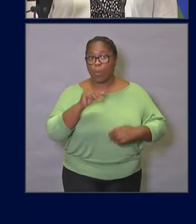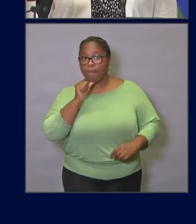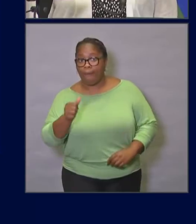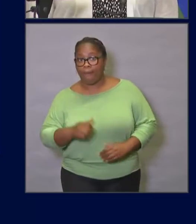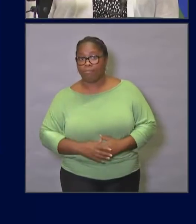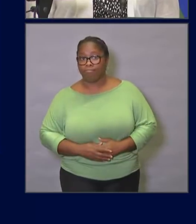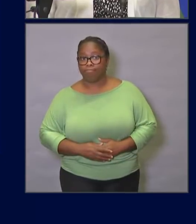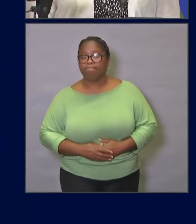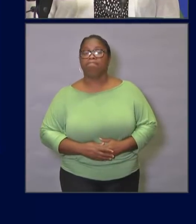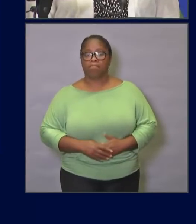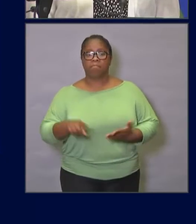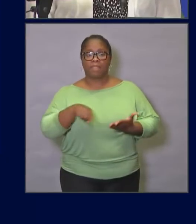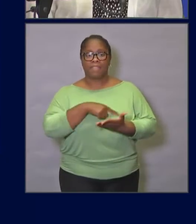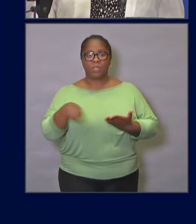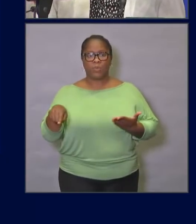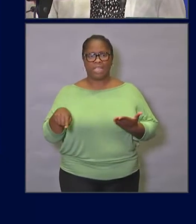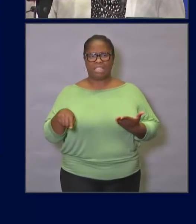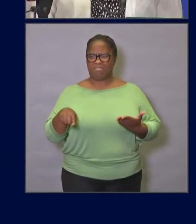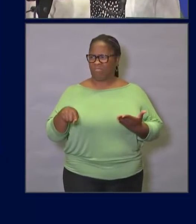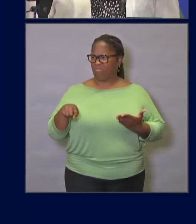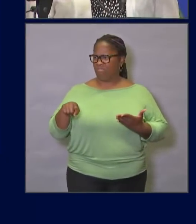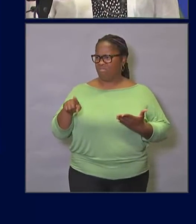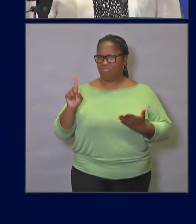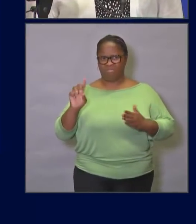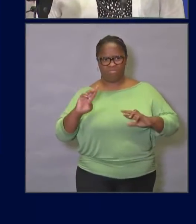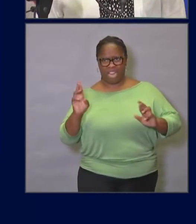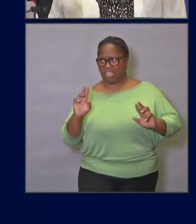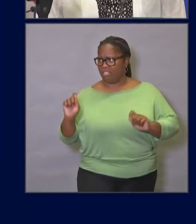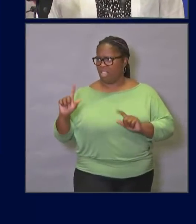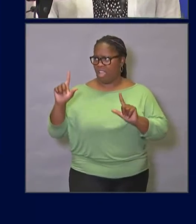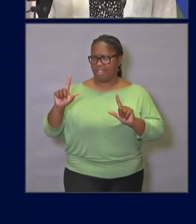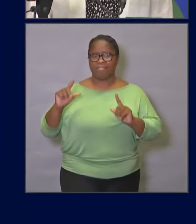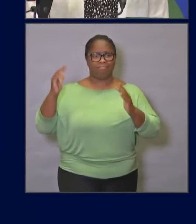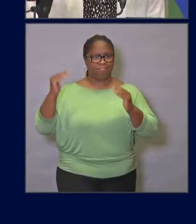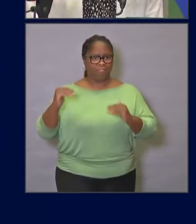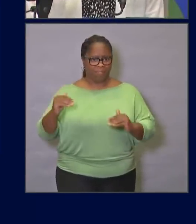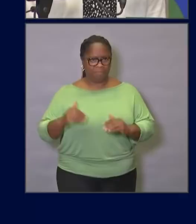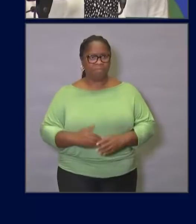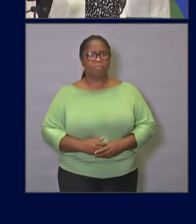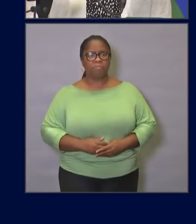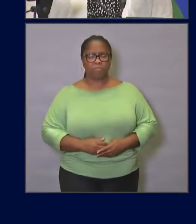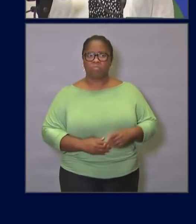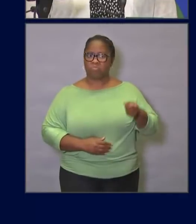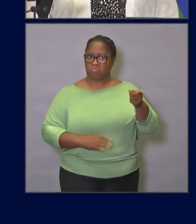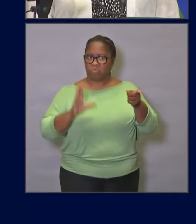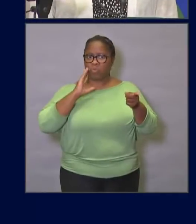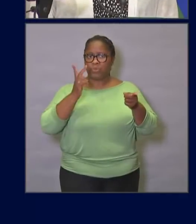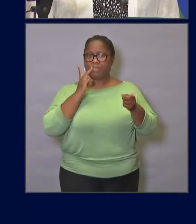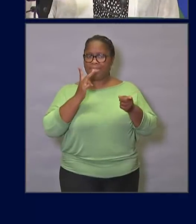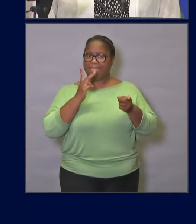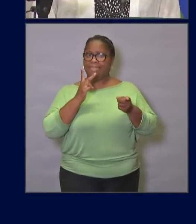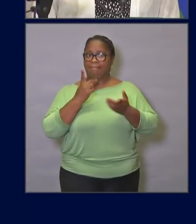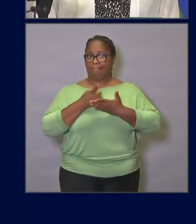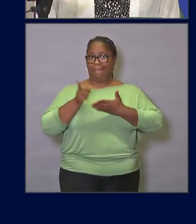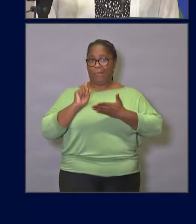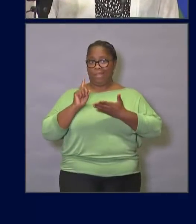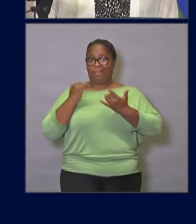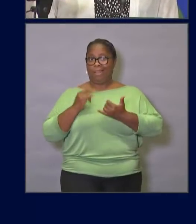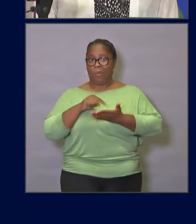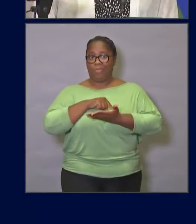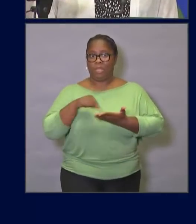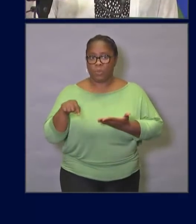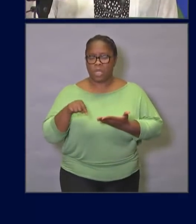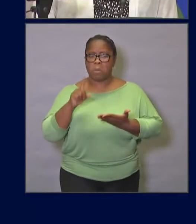So this week, I don't know if the slides are up. Yes, this week on the next slide, you'll see that with another week of data, we are seeing now a